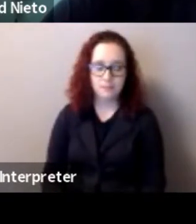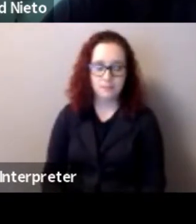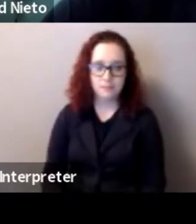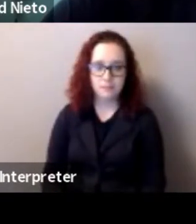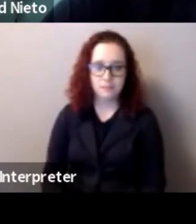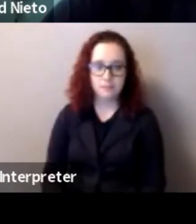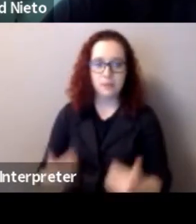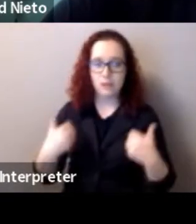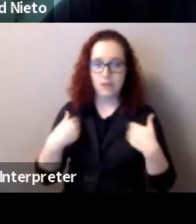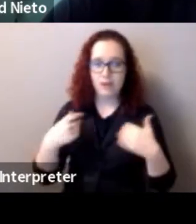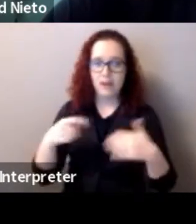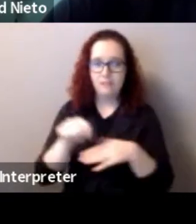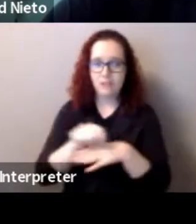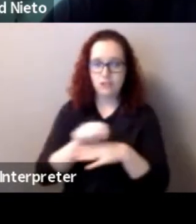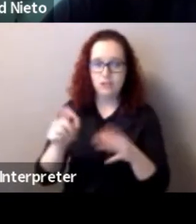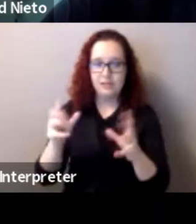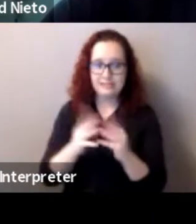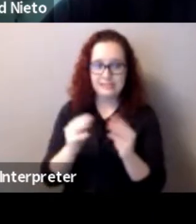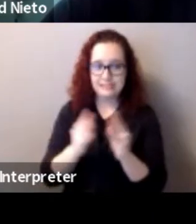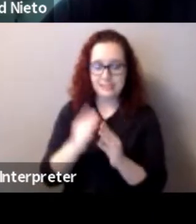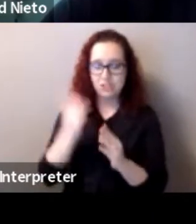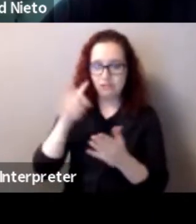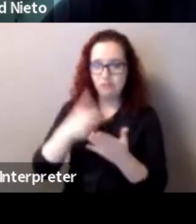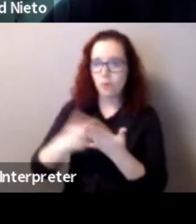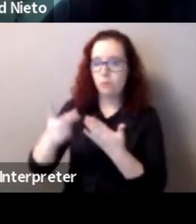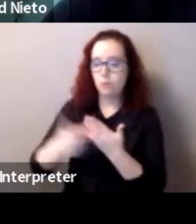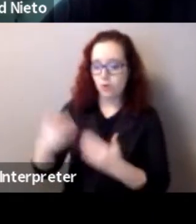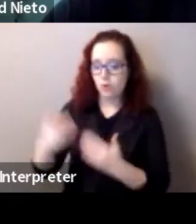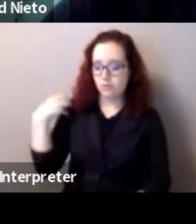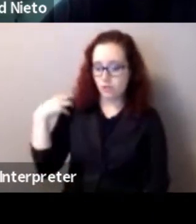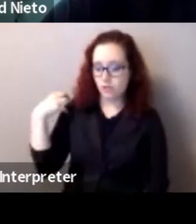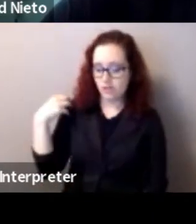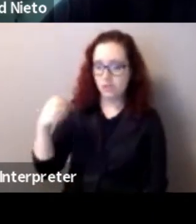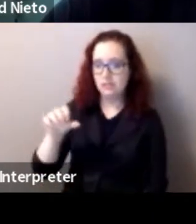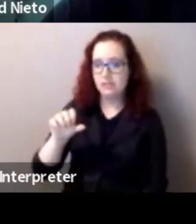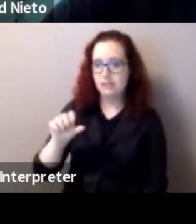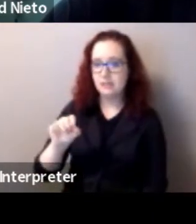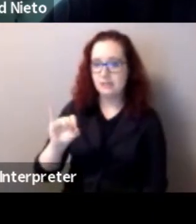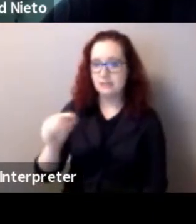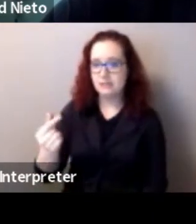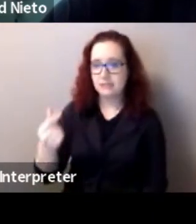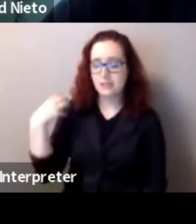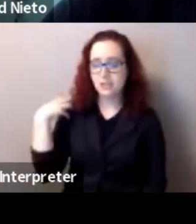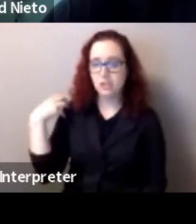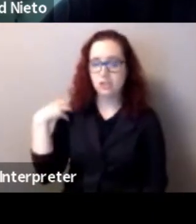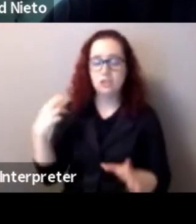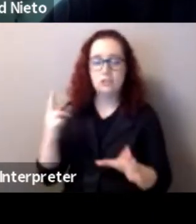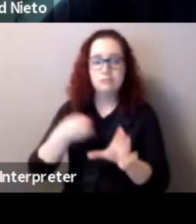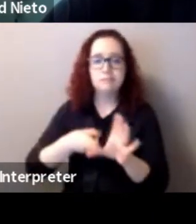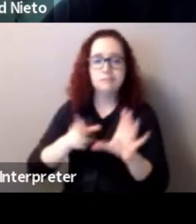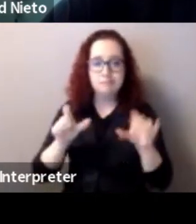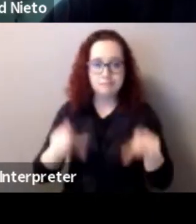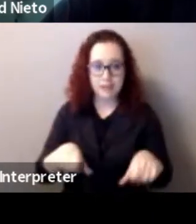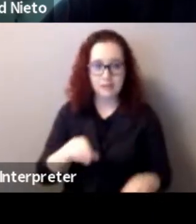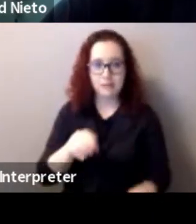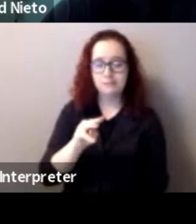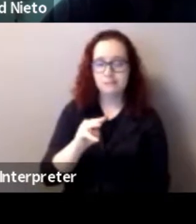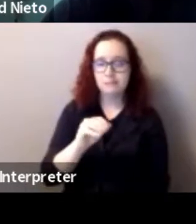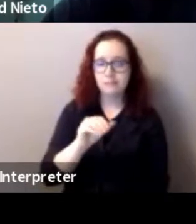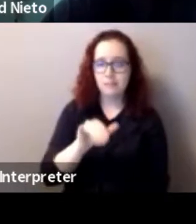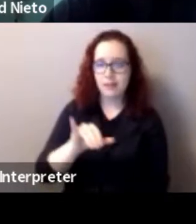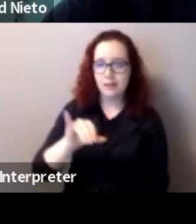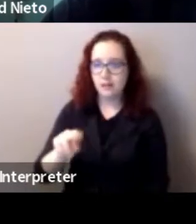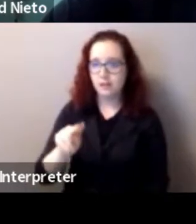training sessions for program chairs, and SIG chairs are welcome to join as well. That'll be in, I believe, May, June, and July timeframe this